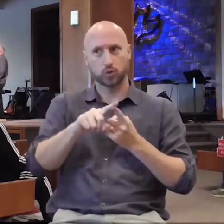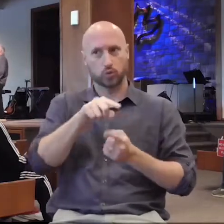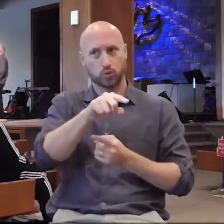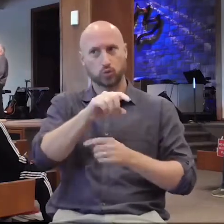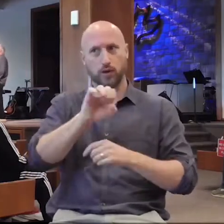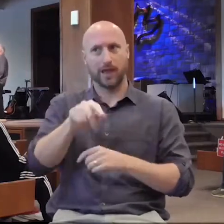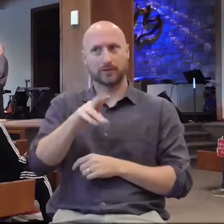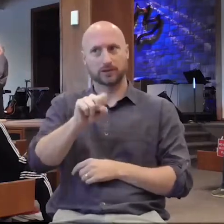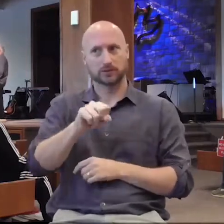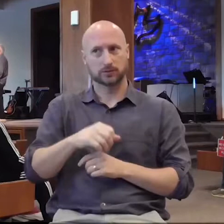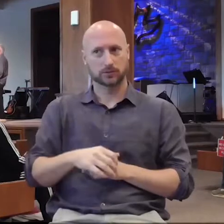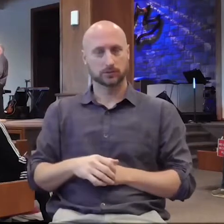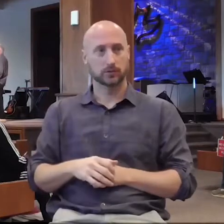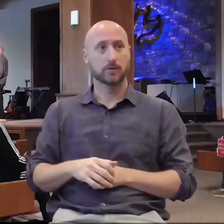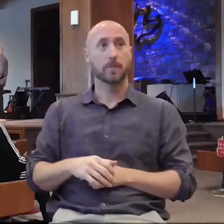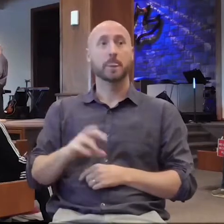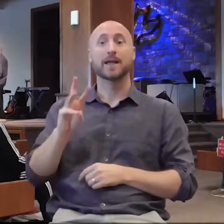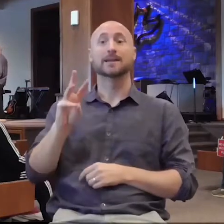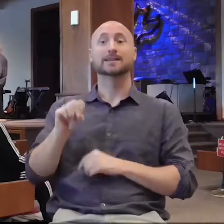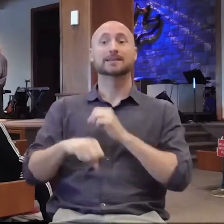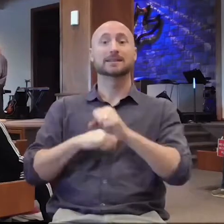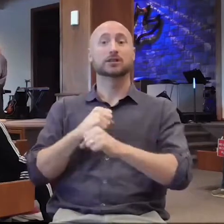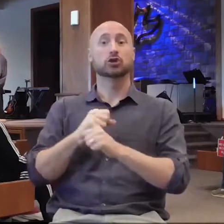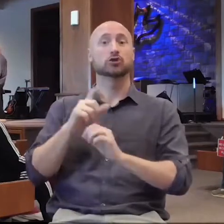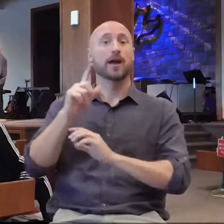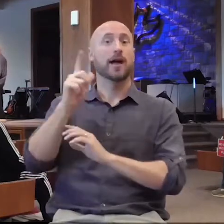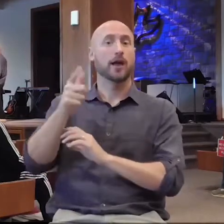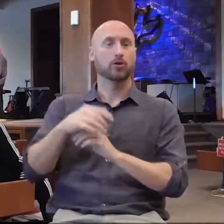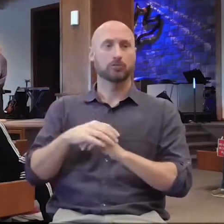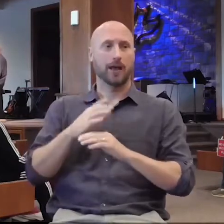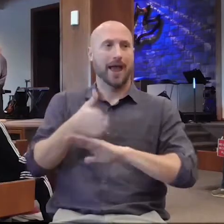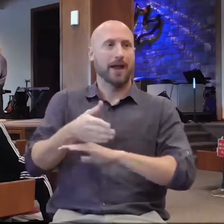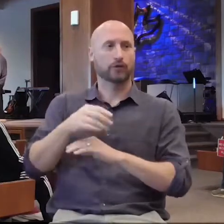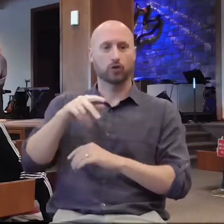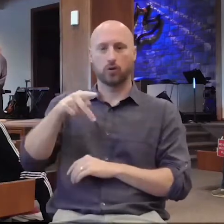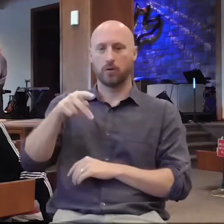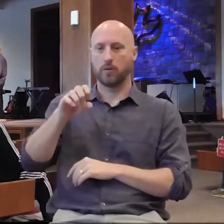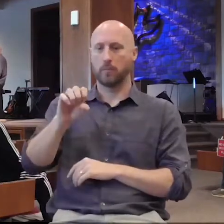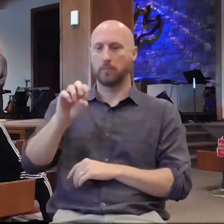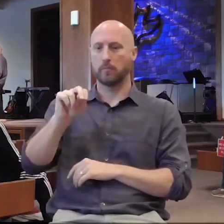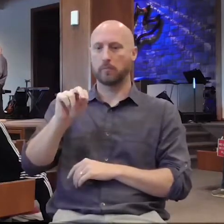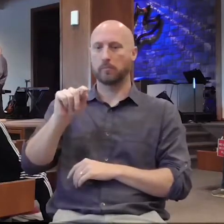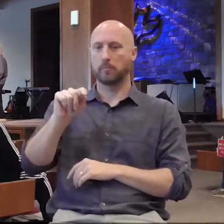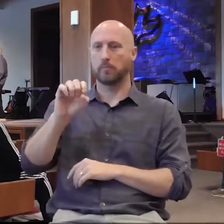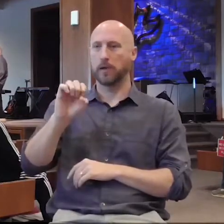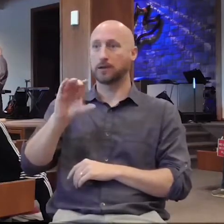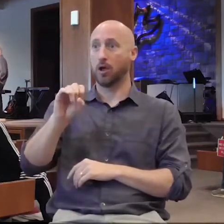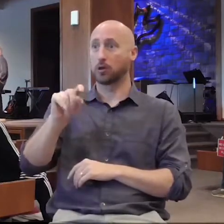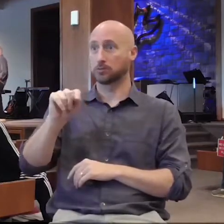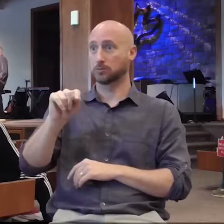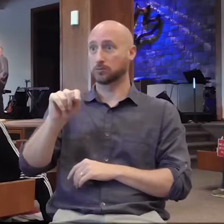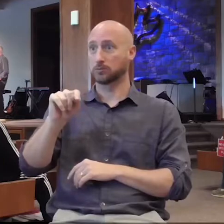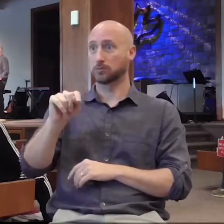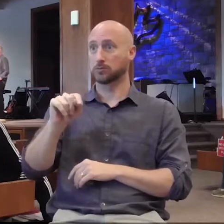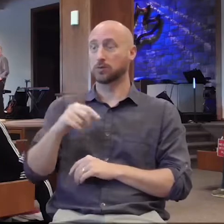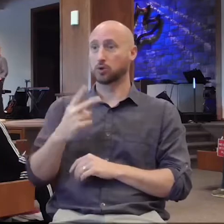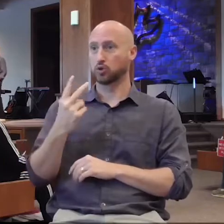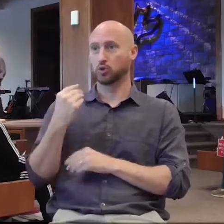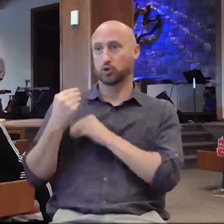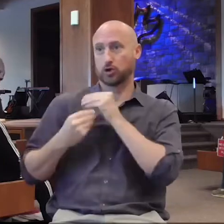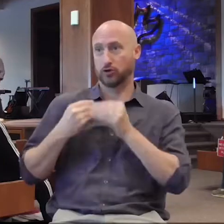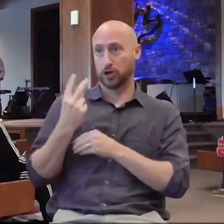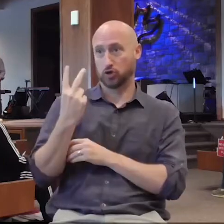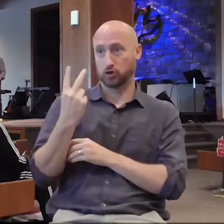60 years after Pentecost, two generations. So it's important to see what Jesus is saying to the church